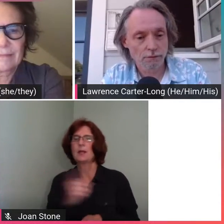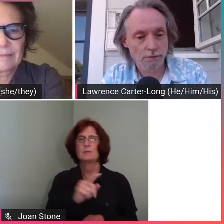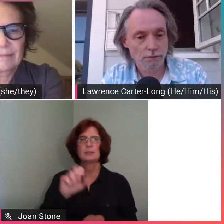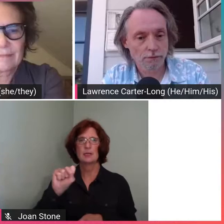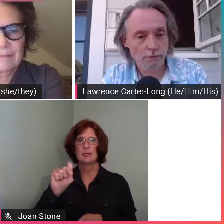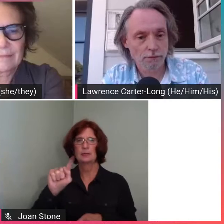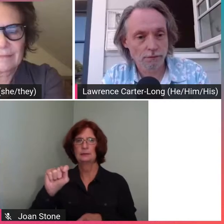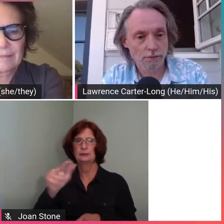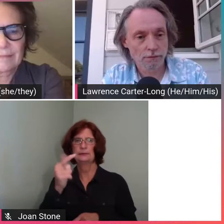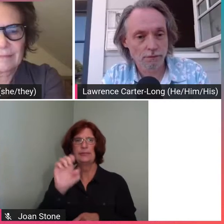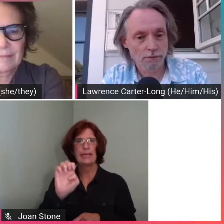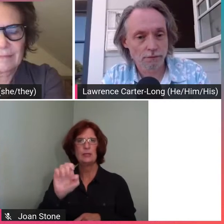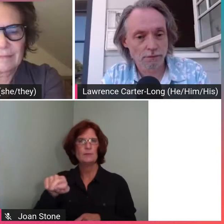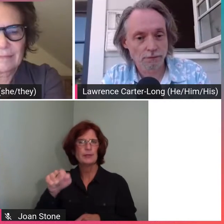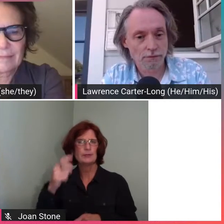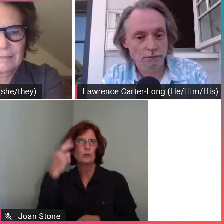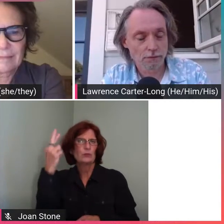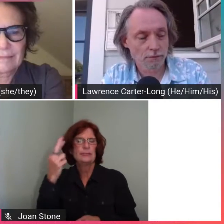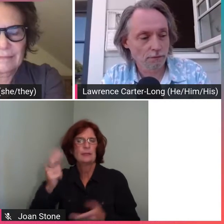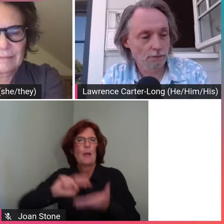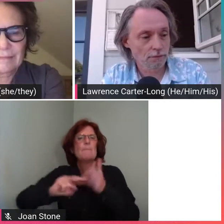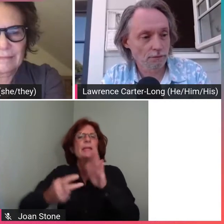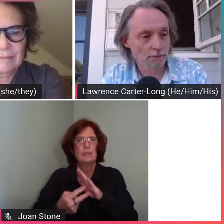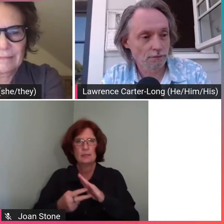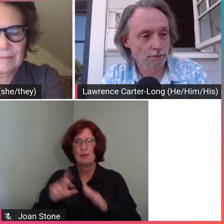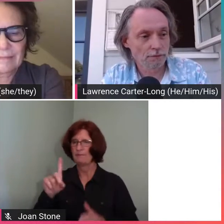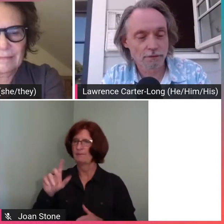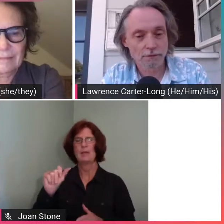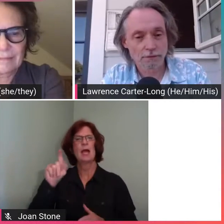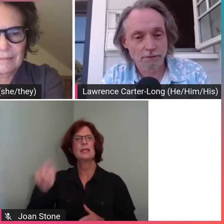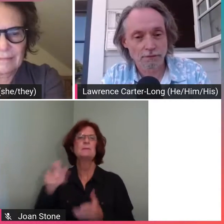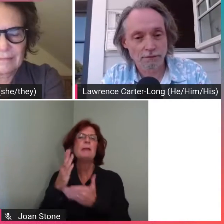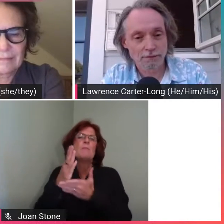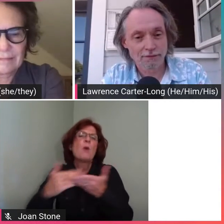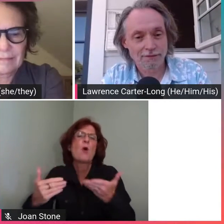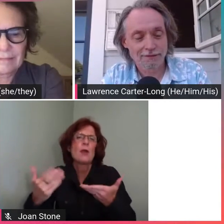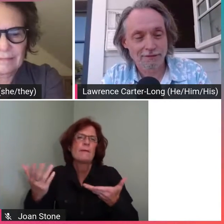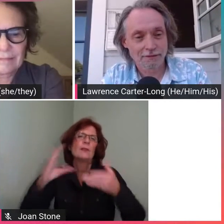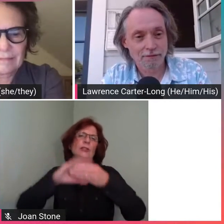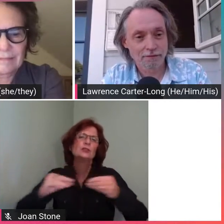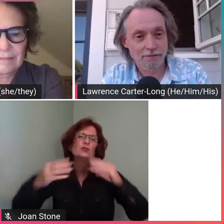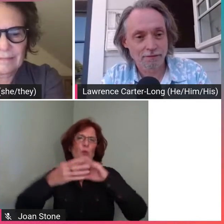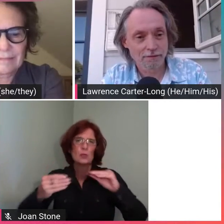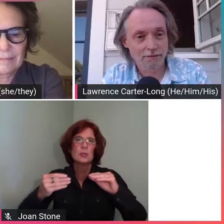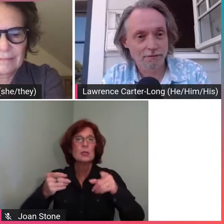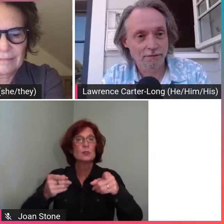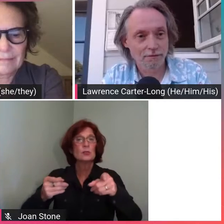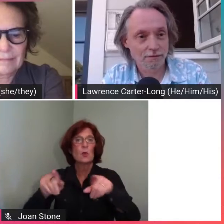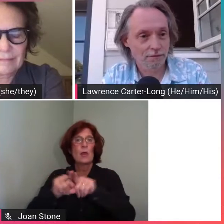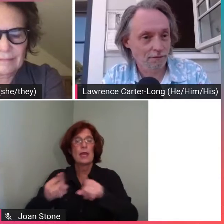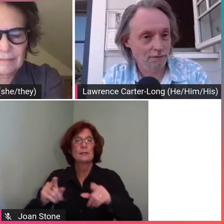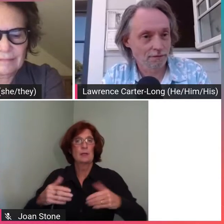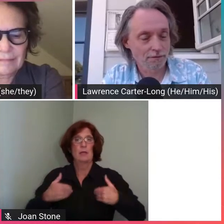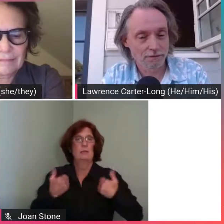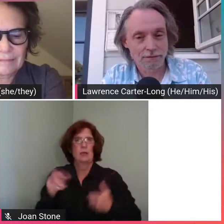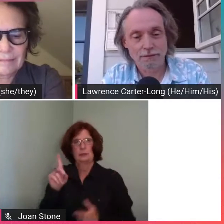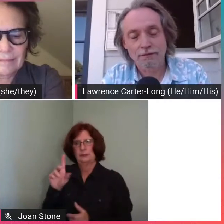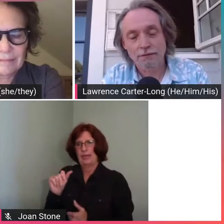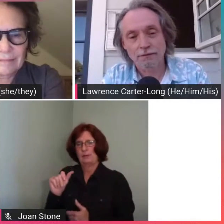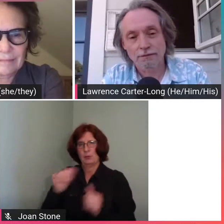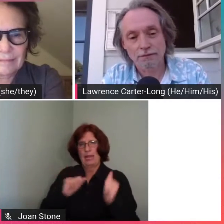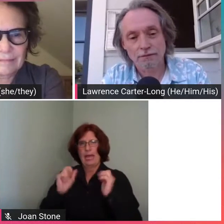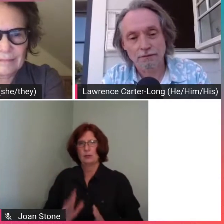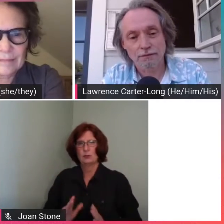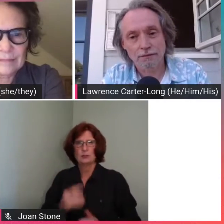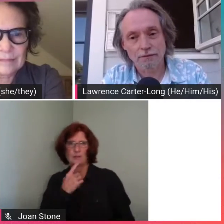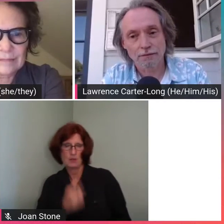meaning attached to it. The disability has to be part of the plot. So as a young disabled actor, I was told that I